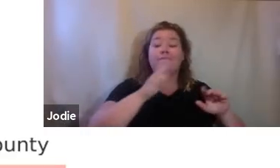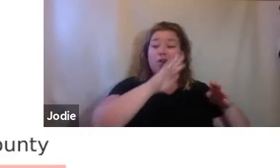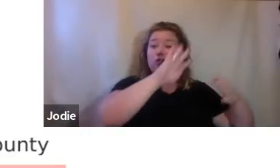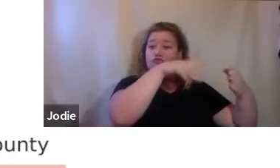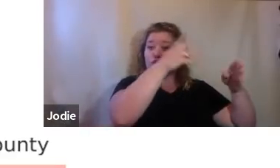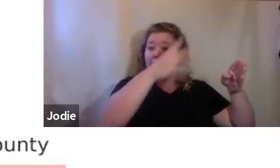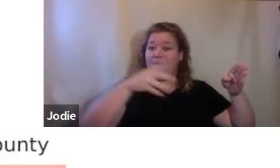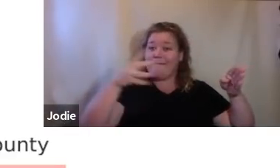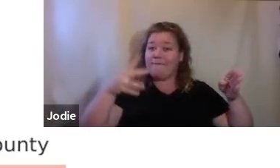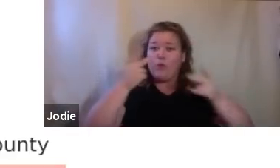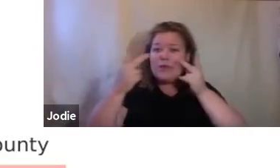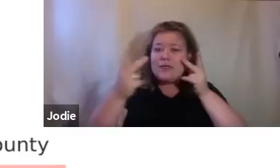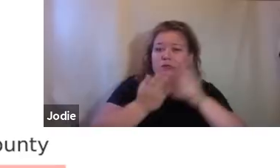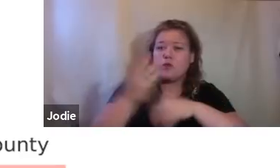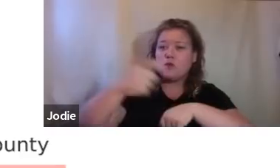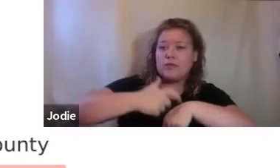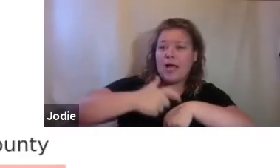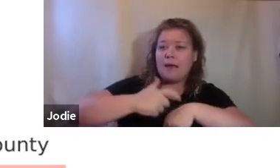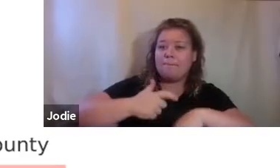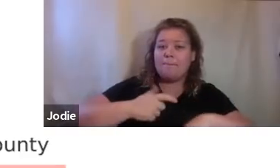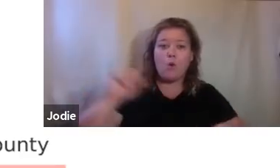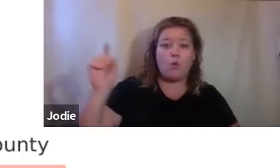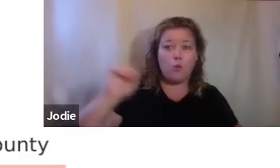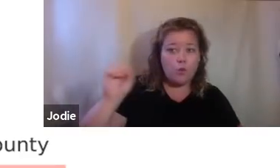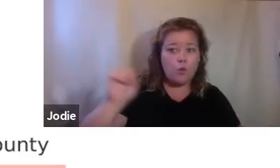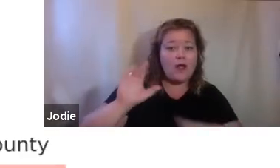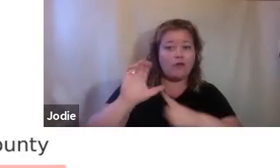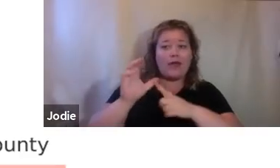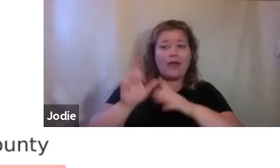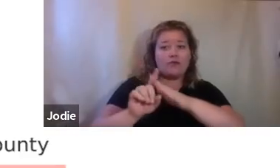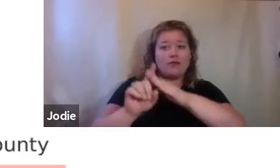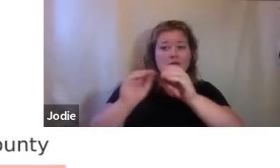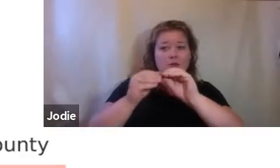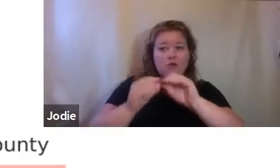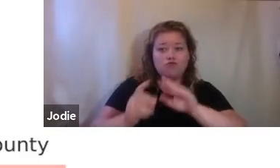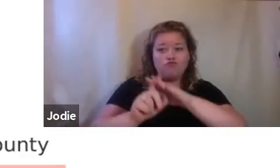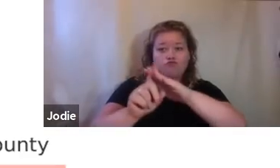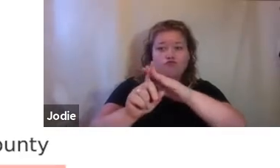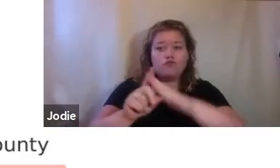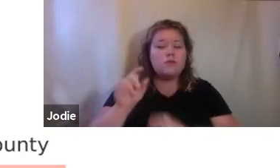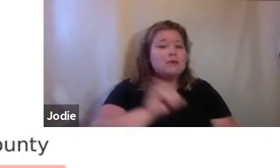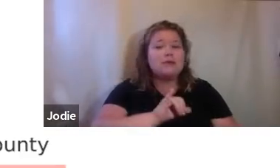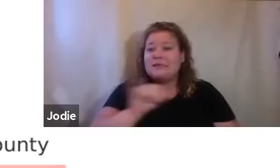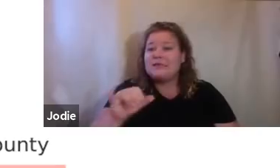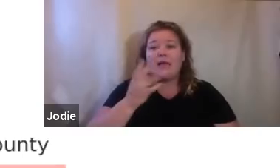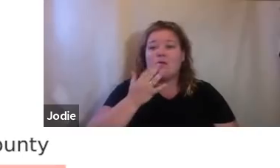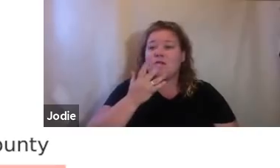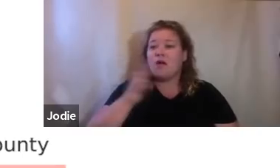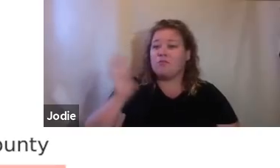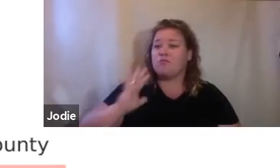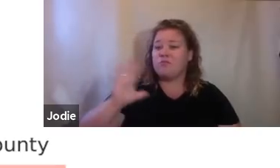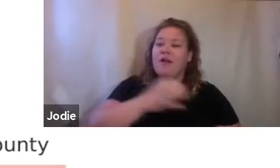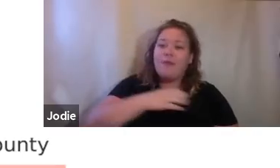see over time where case rates have been. So this coincides with the same threshold colors that the Harvard